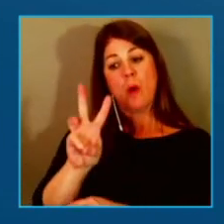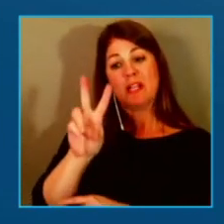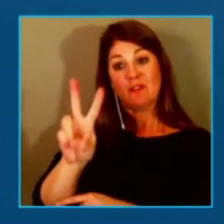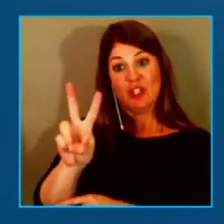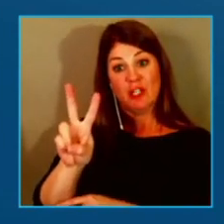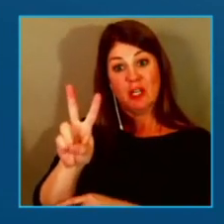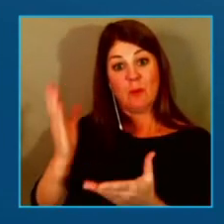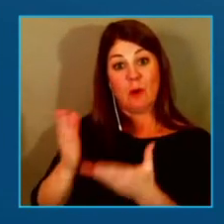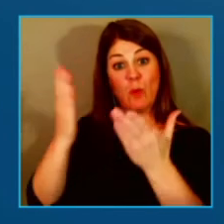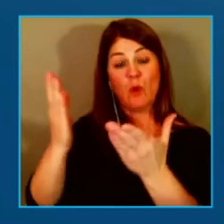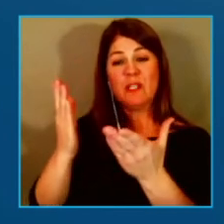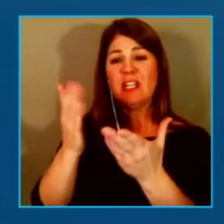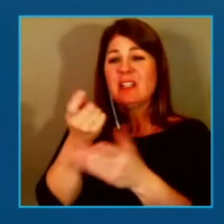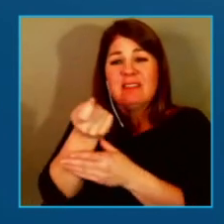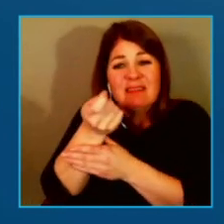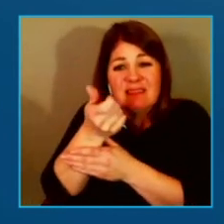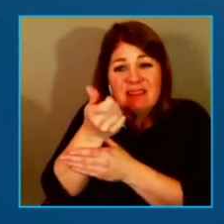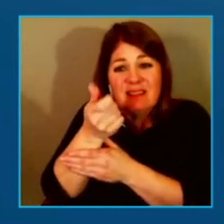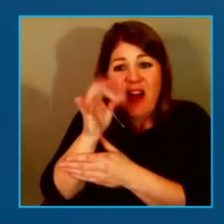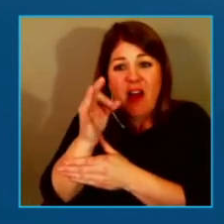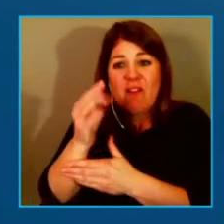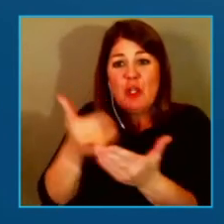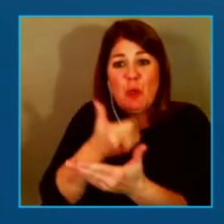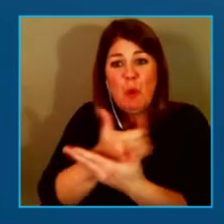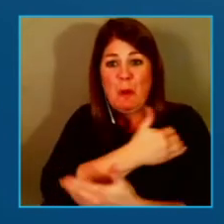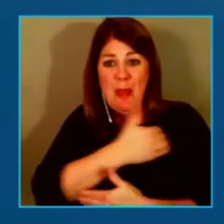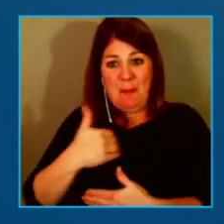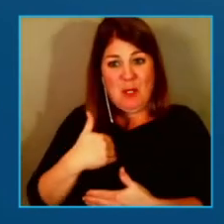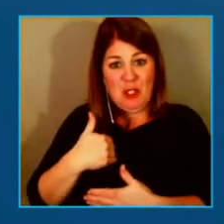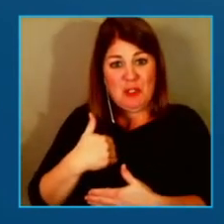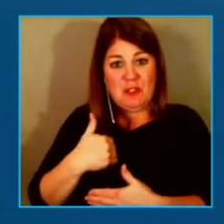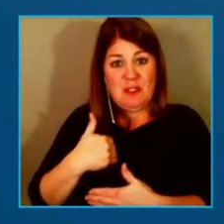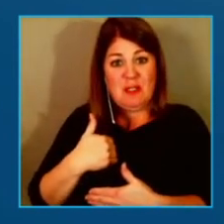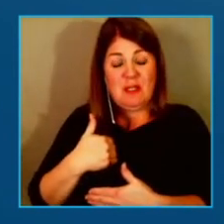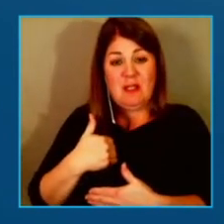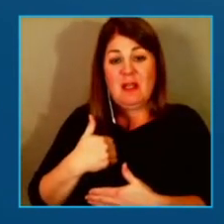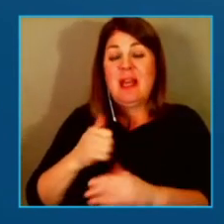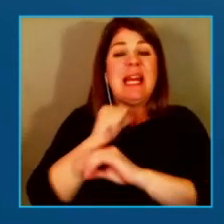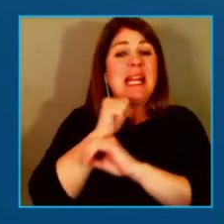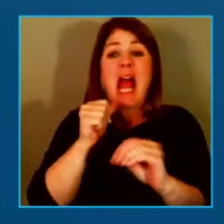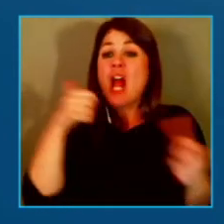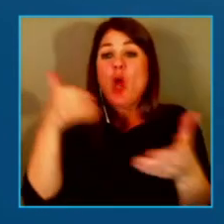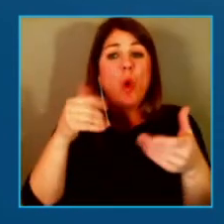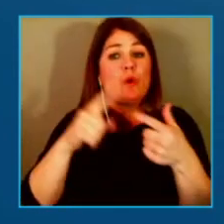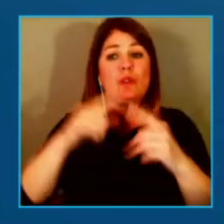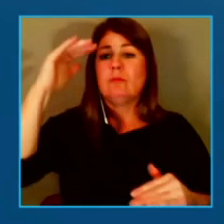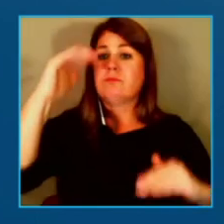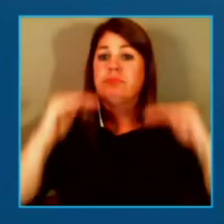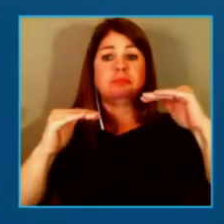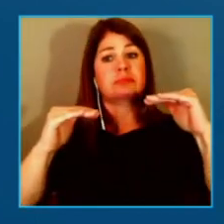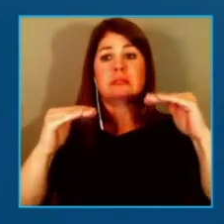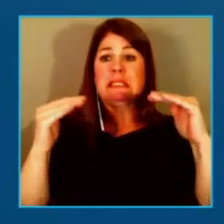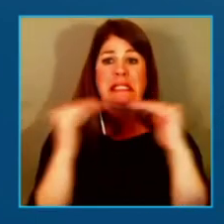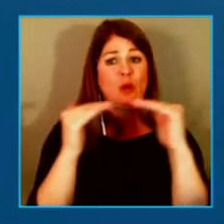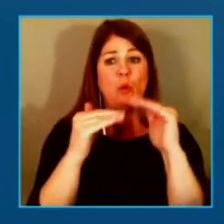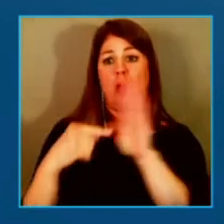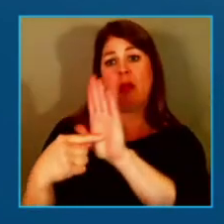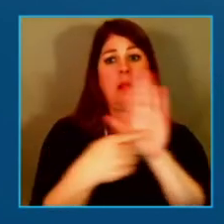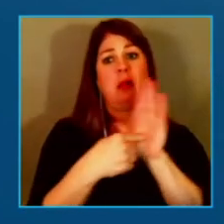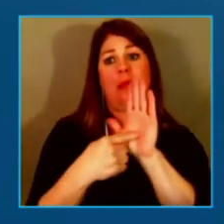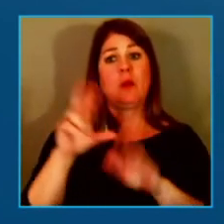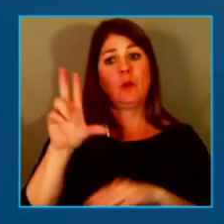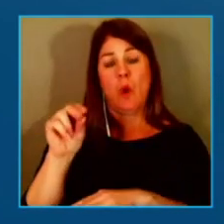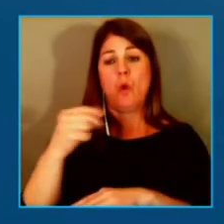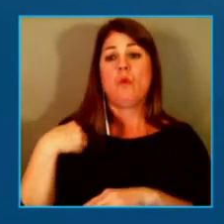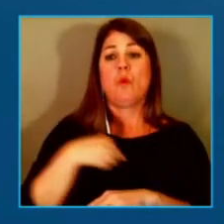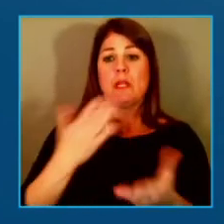a fraction of new members that won't get anywhere close to proportional representation. They initially suggested two